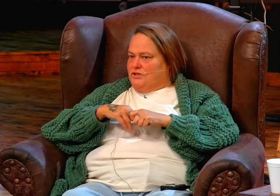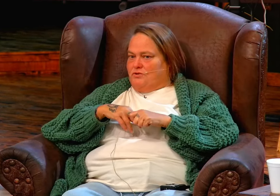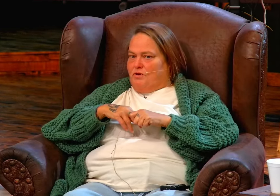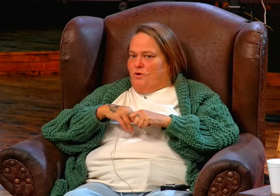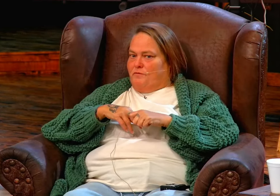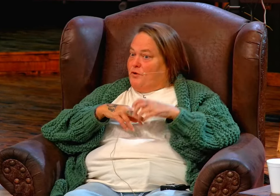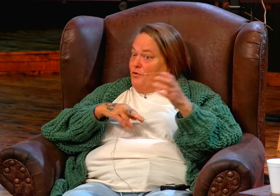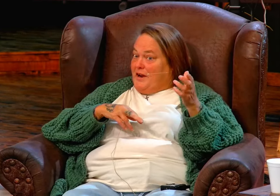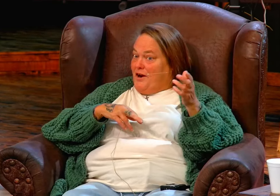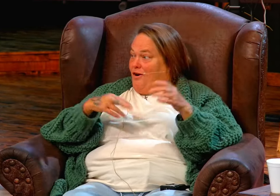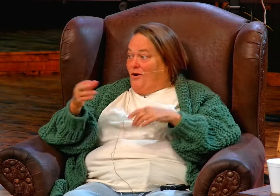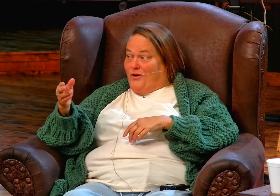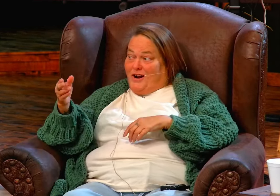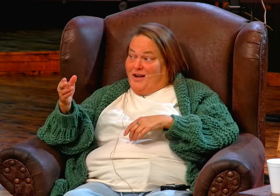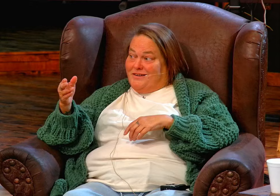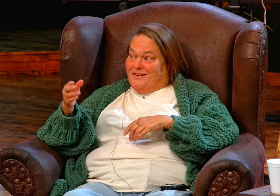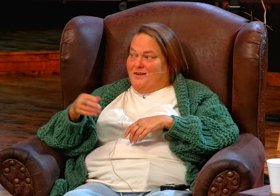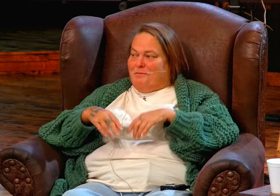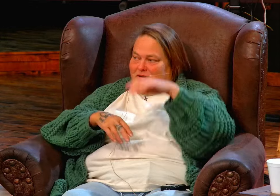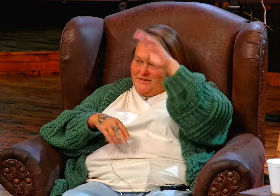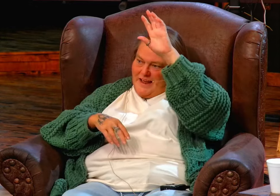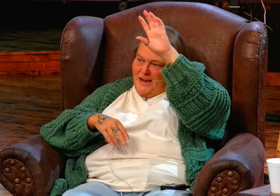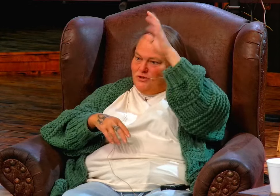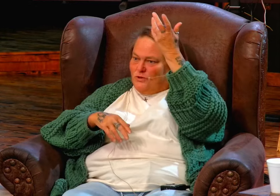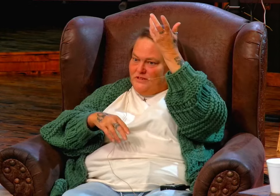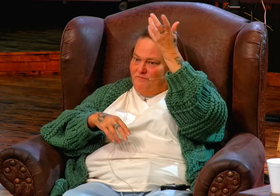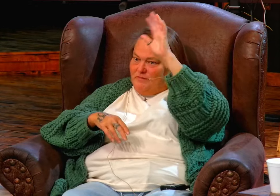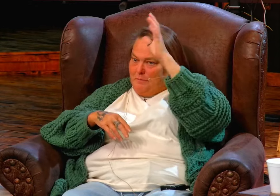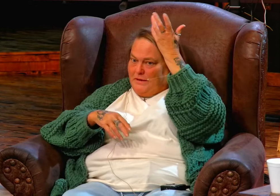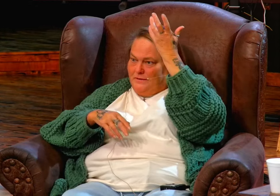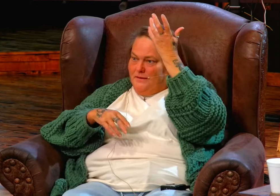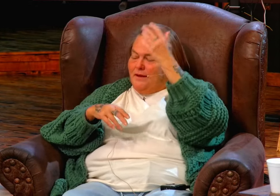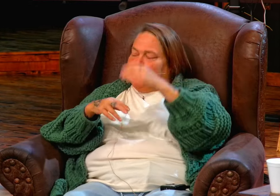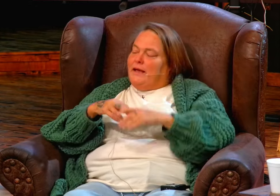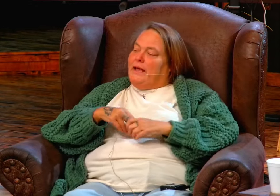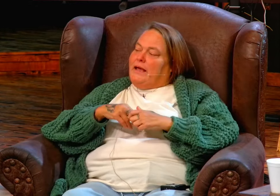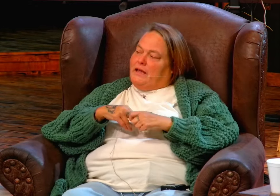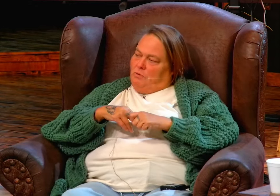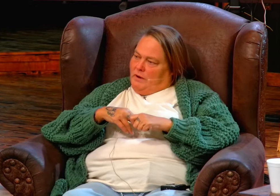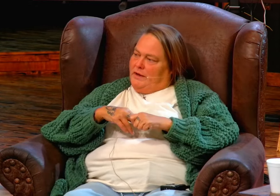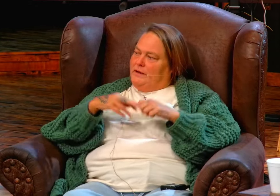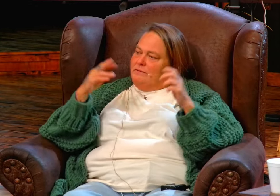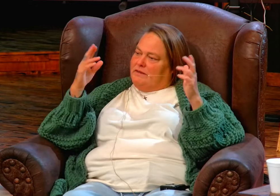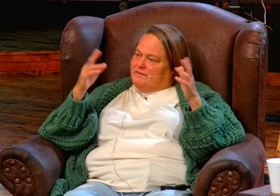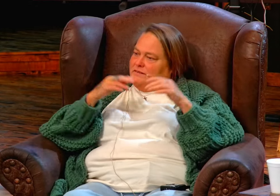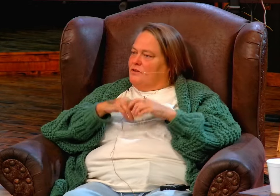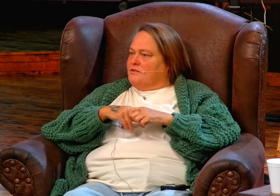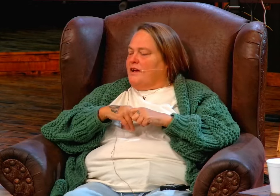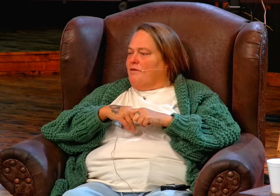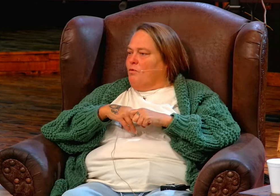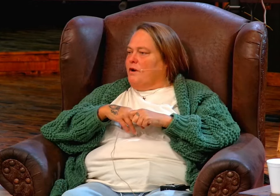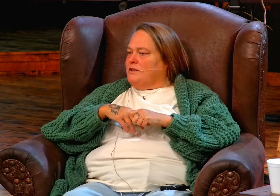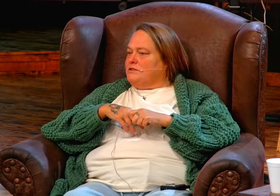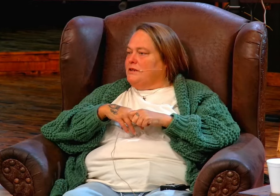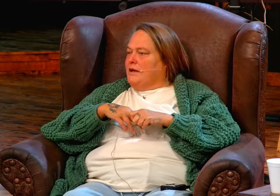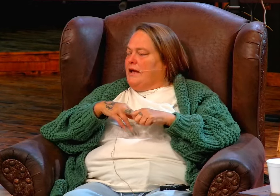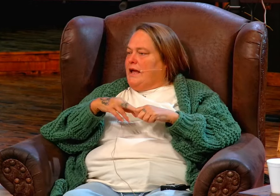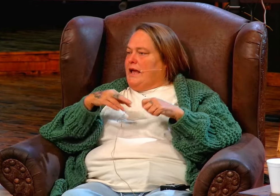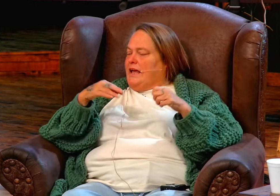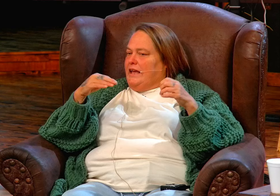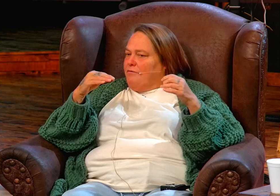It lets you know if they're there or not, because they actually flip it. Anyway, that's another sign of a